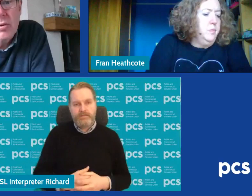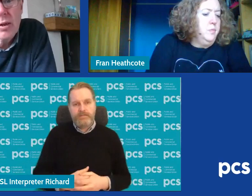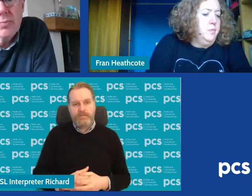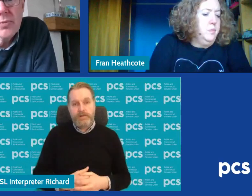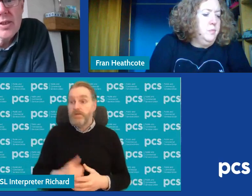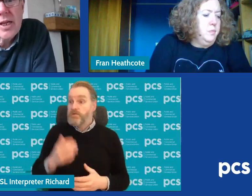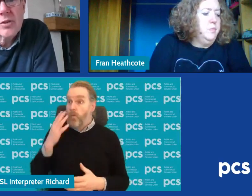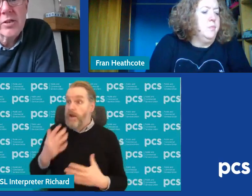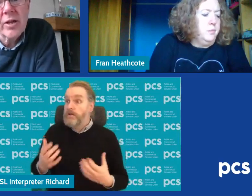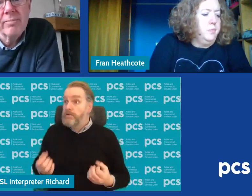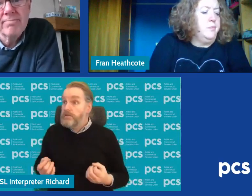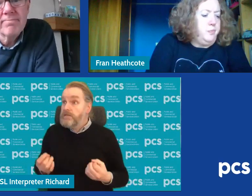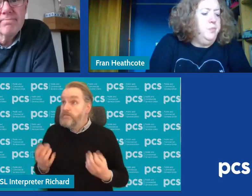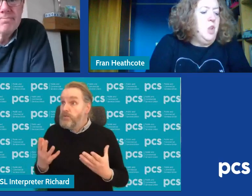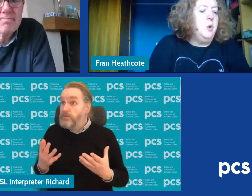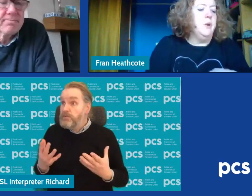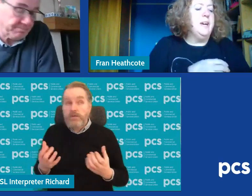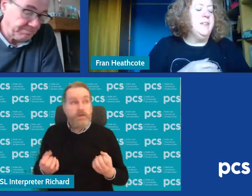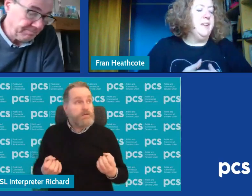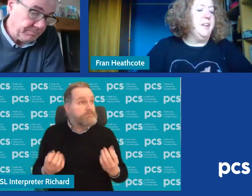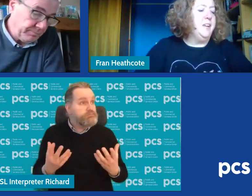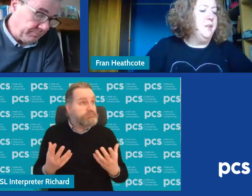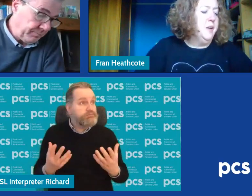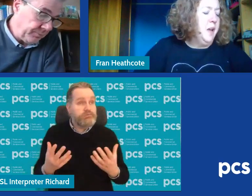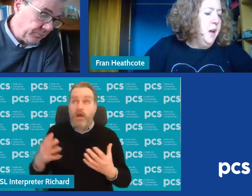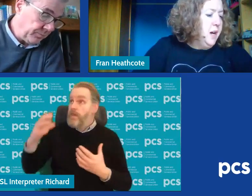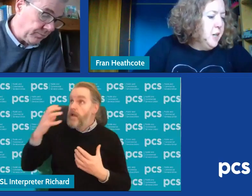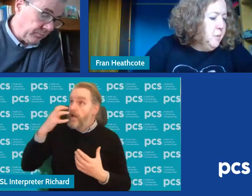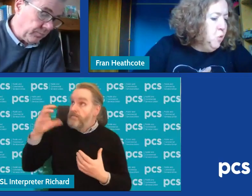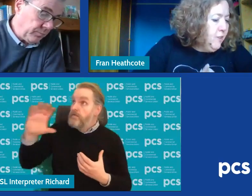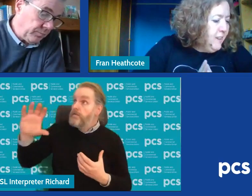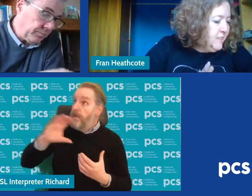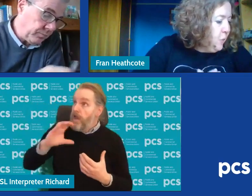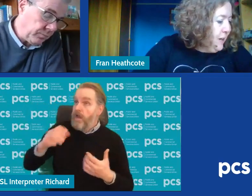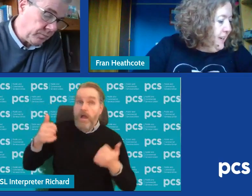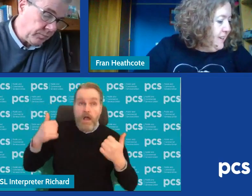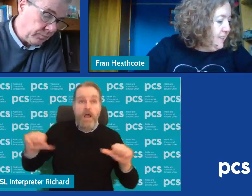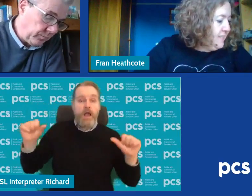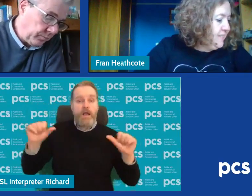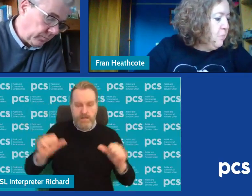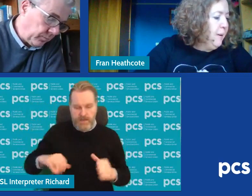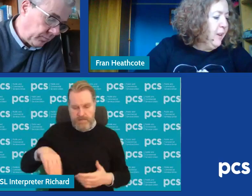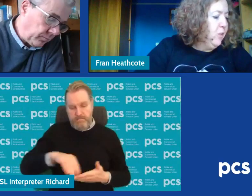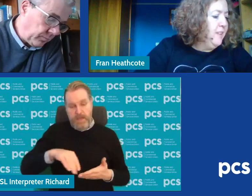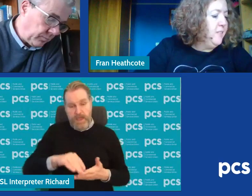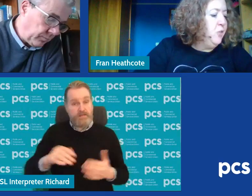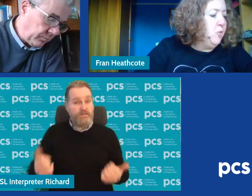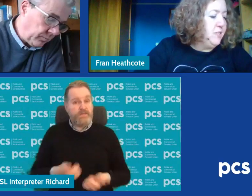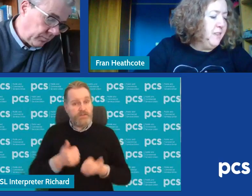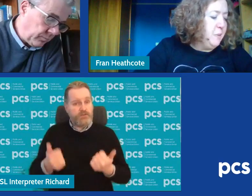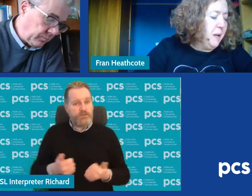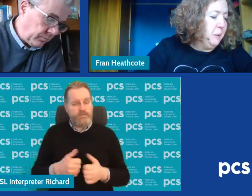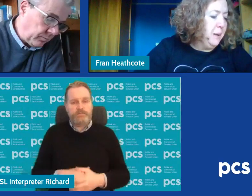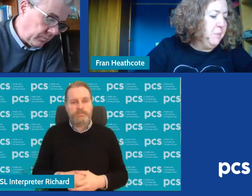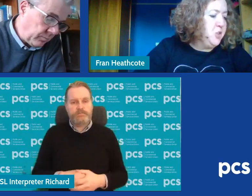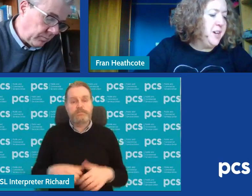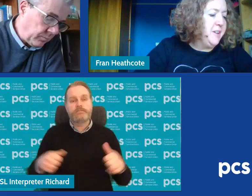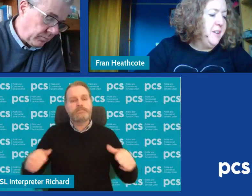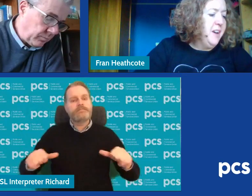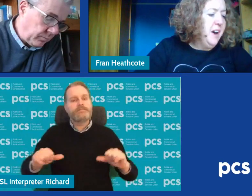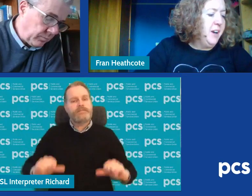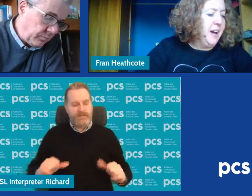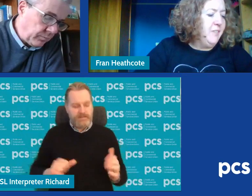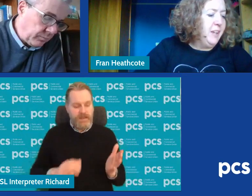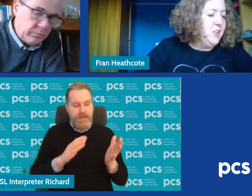well. So that's the answer to that. Okay, thank you. Maureen Sweeney asks, some of my colleagues have not received the ballot papers